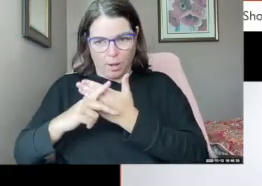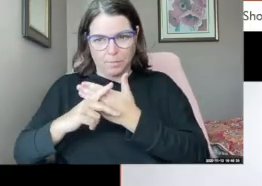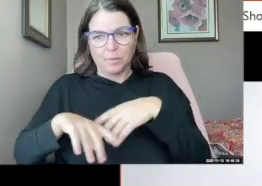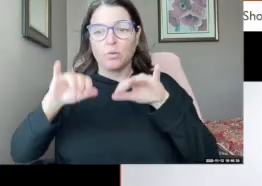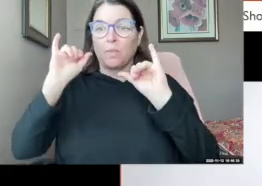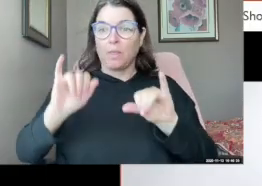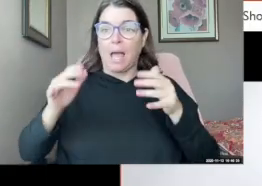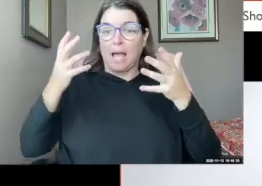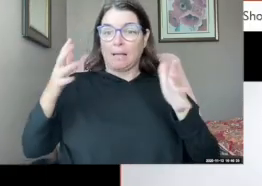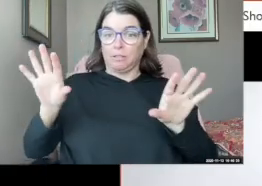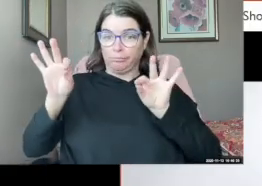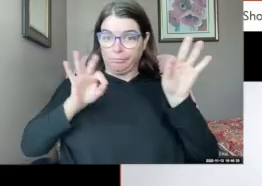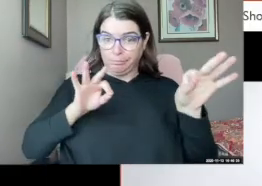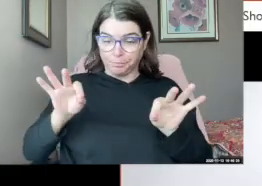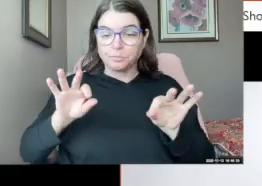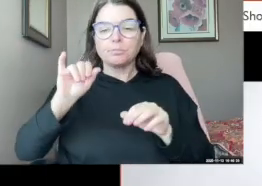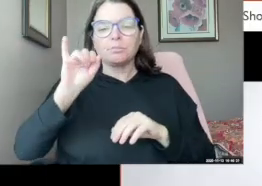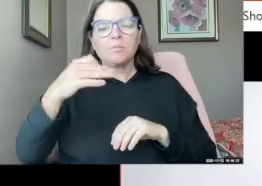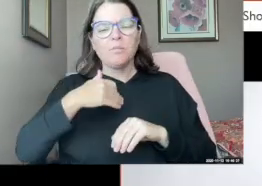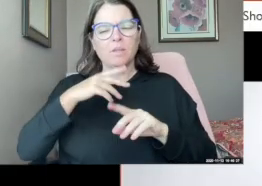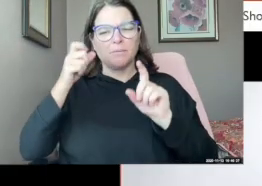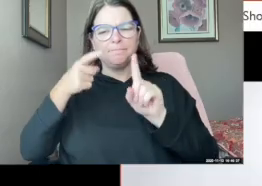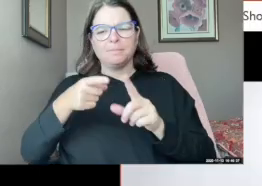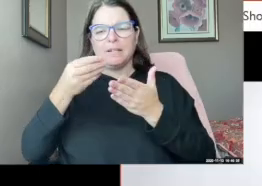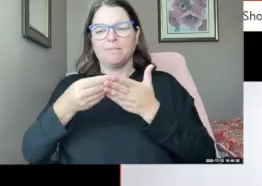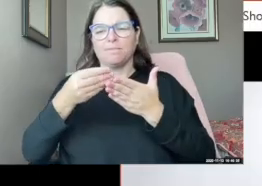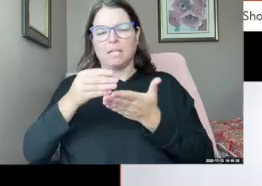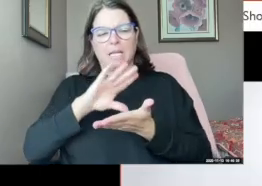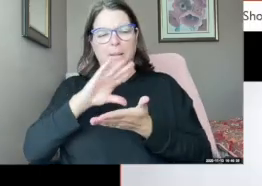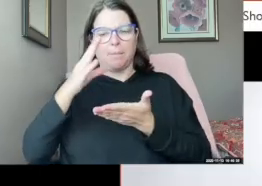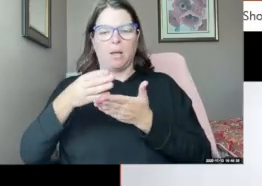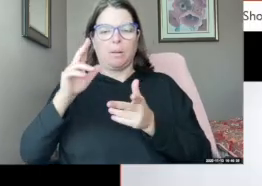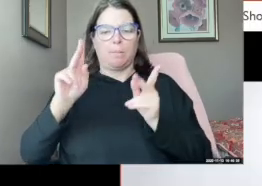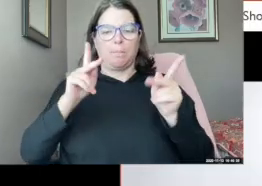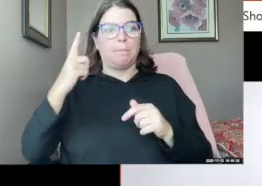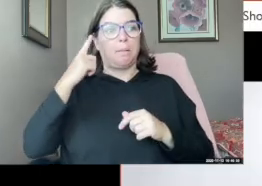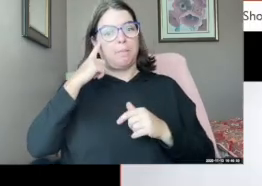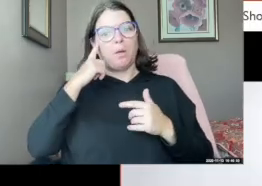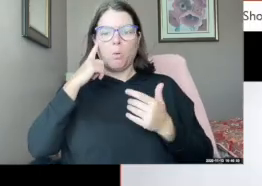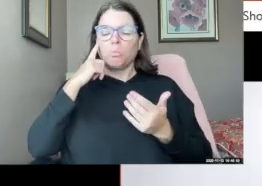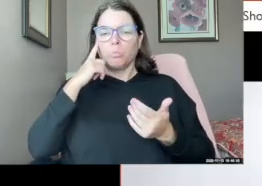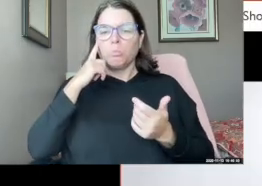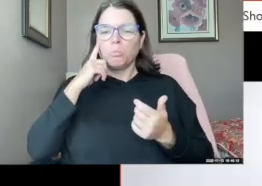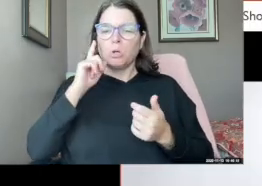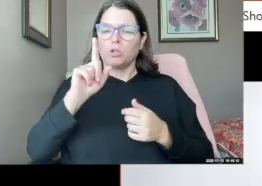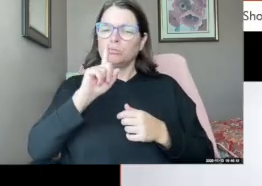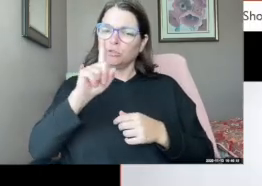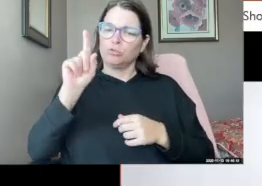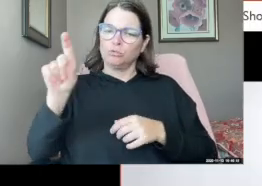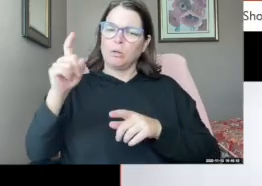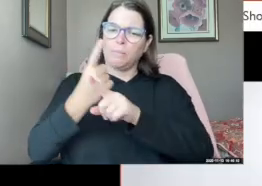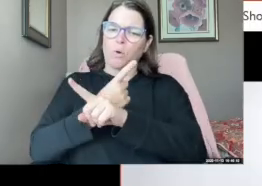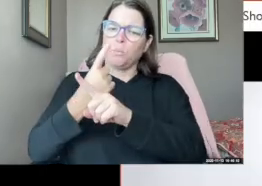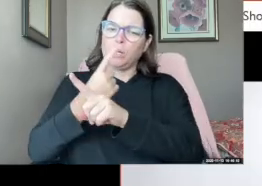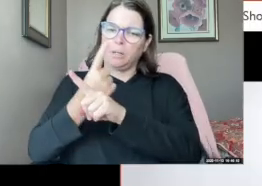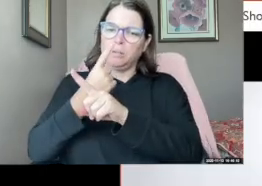the Clean Cars for All program. That said, if there are particular funding amounts that